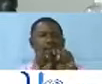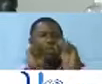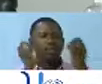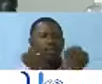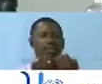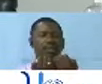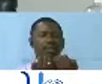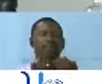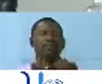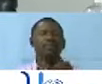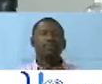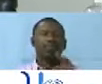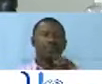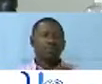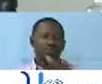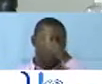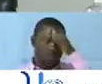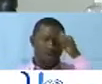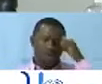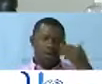Yeah, essentially,